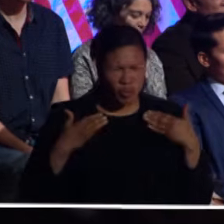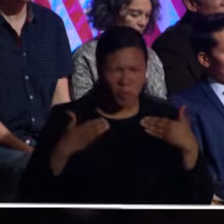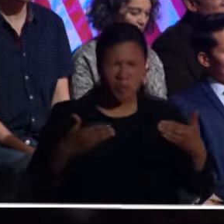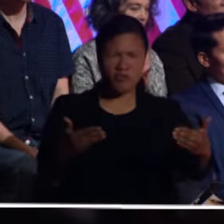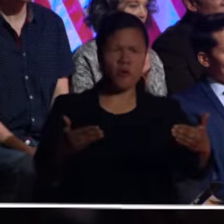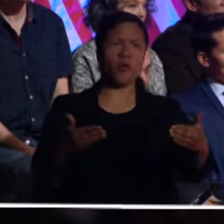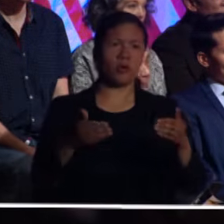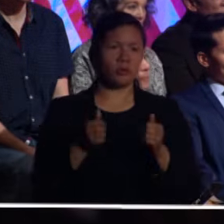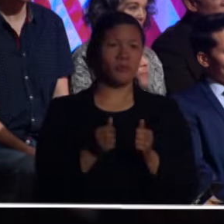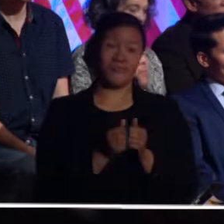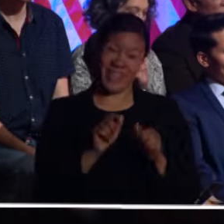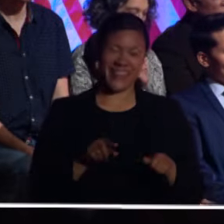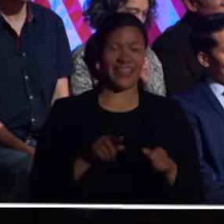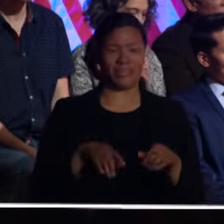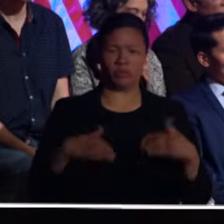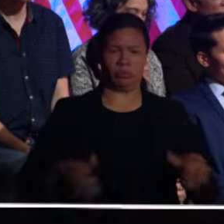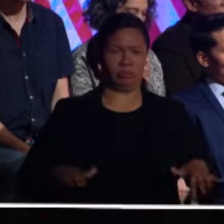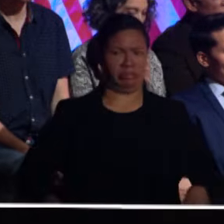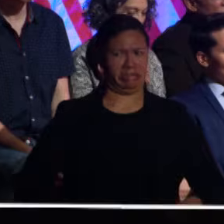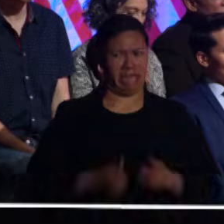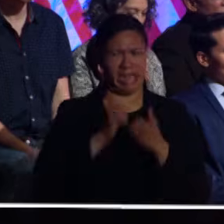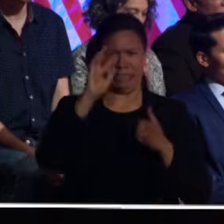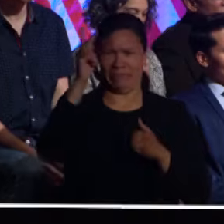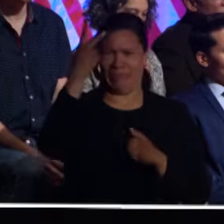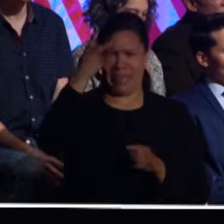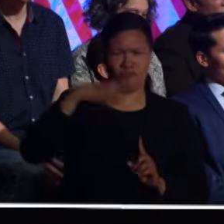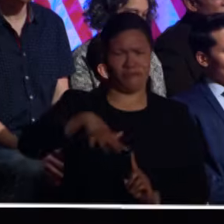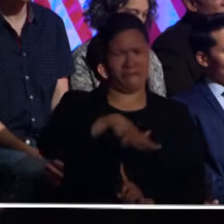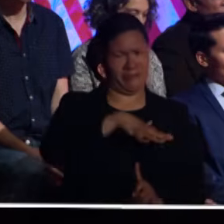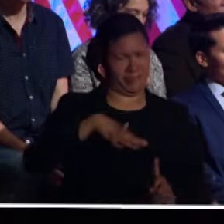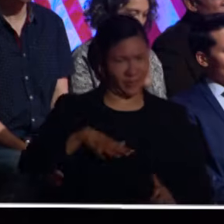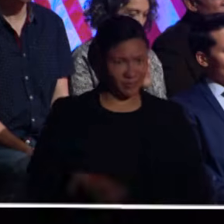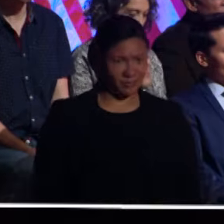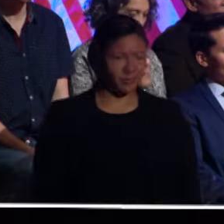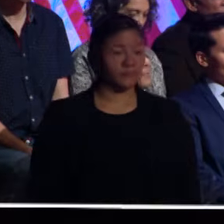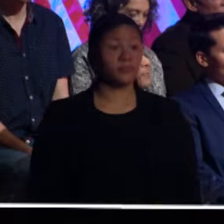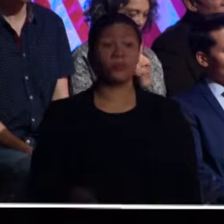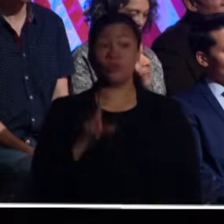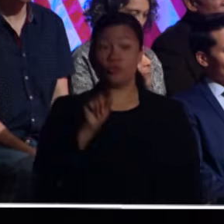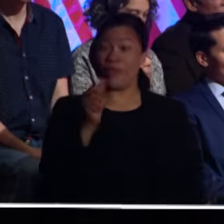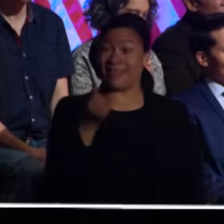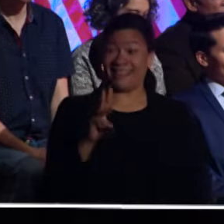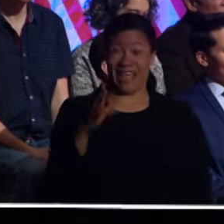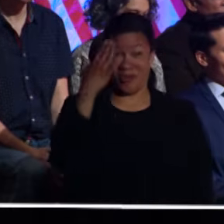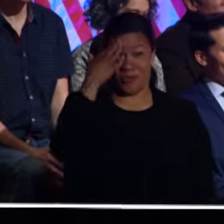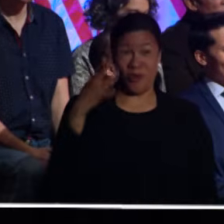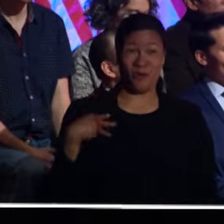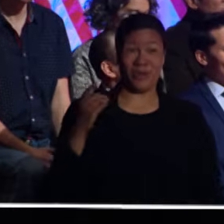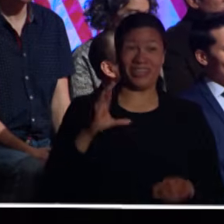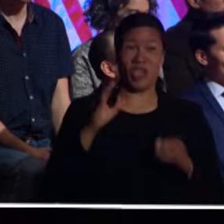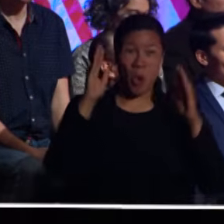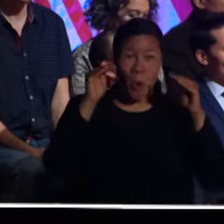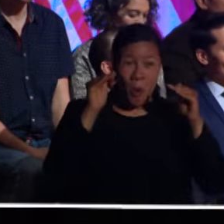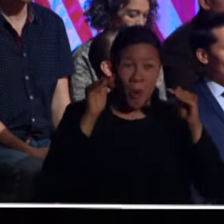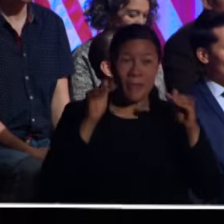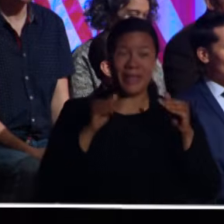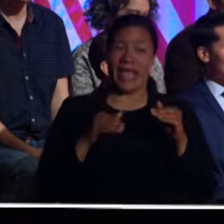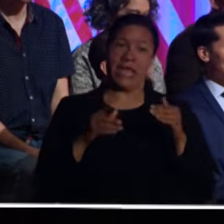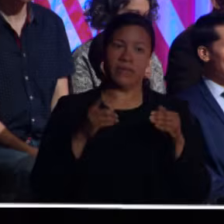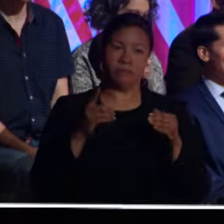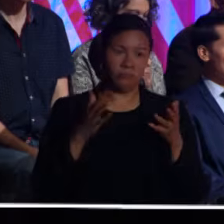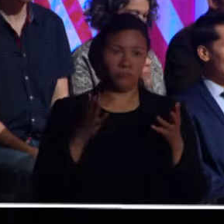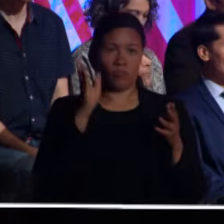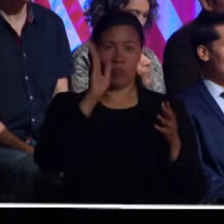political environment. In 2016, I know DC was really hoping for and expecting a